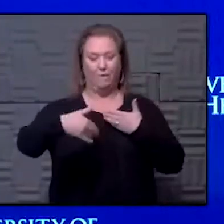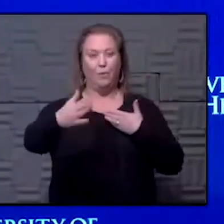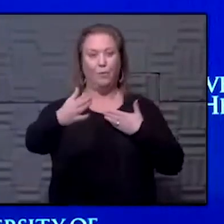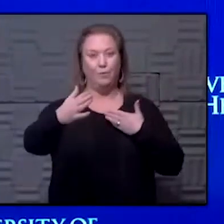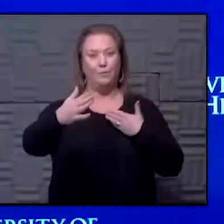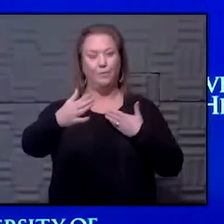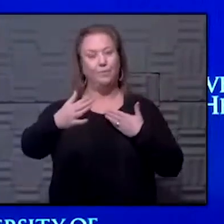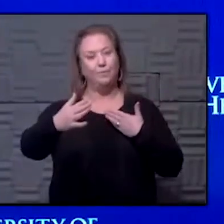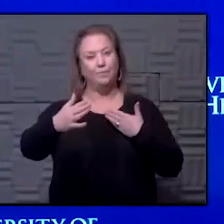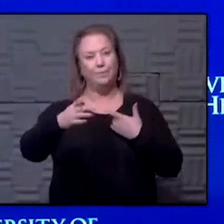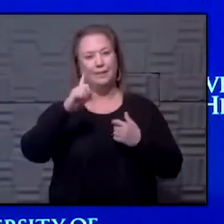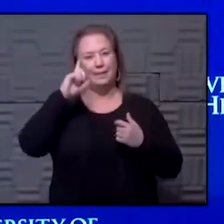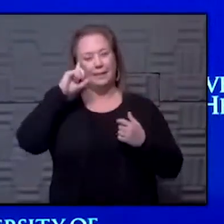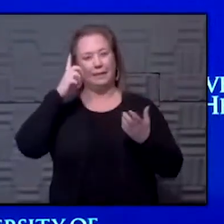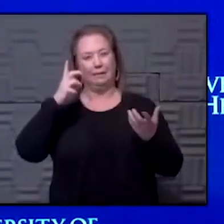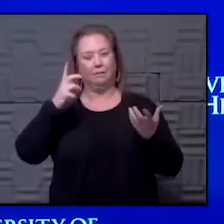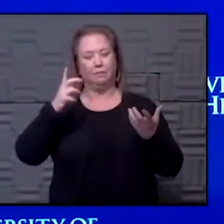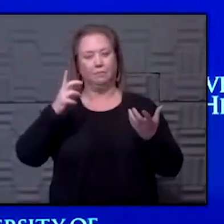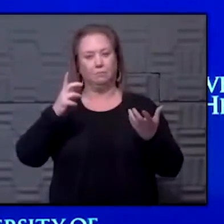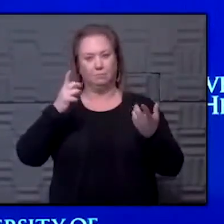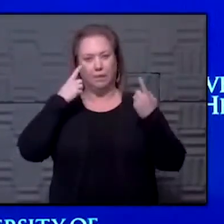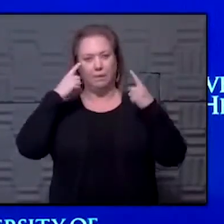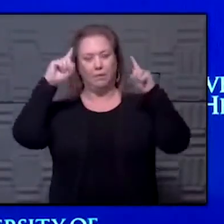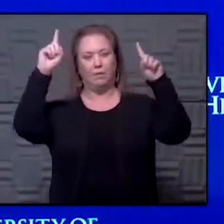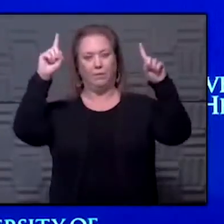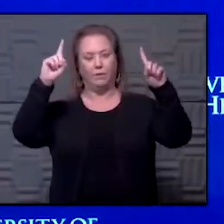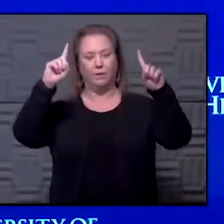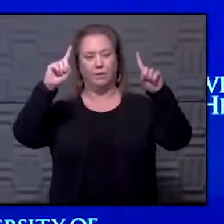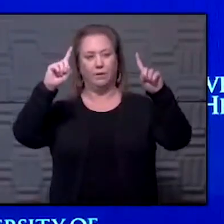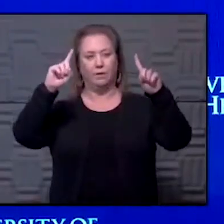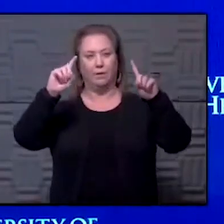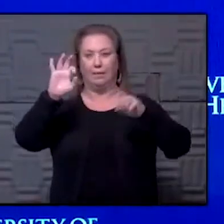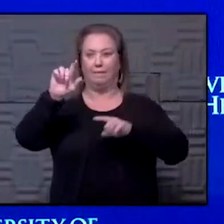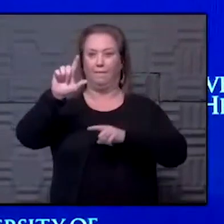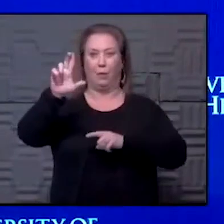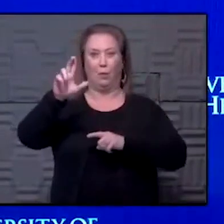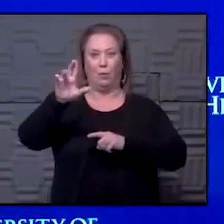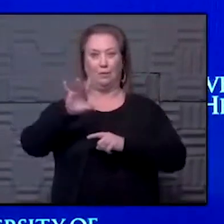forward. Just think how well they work. How much influenza is there?